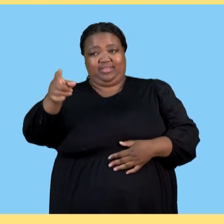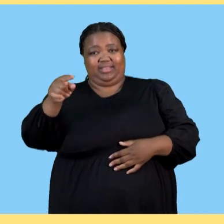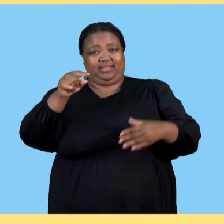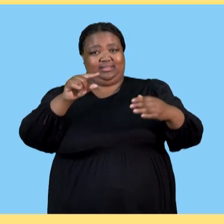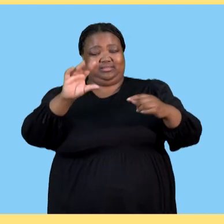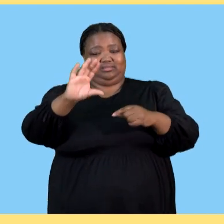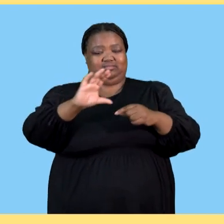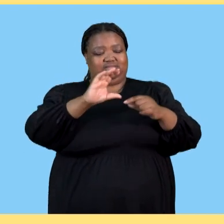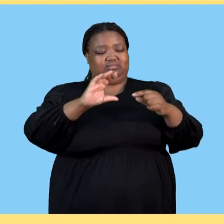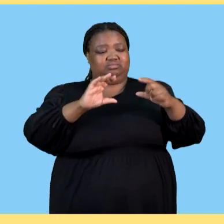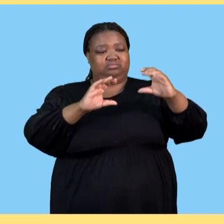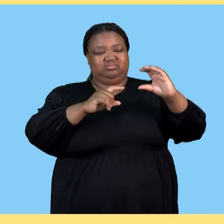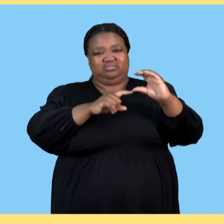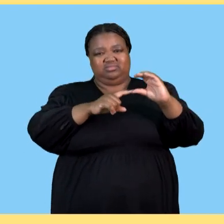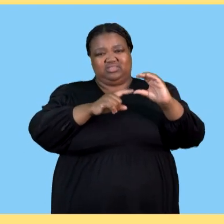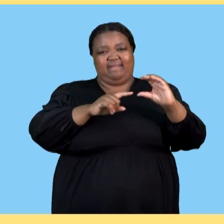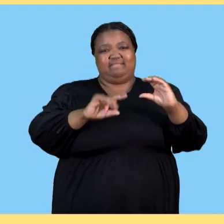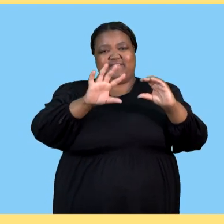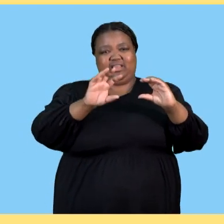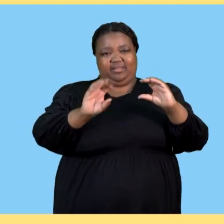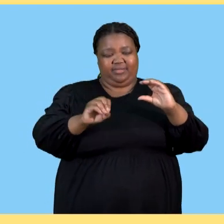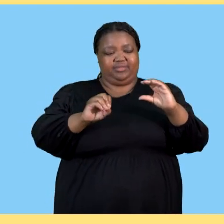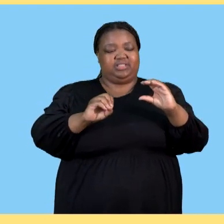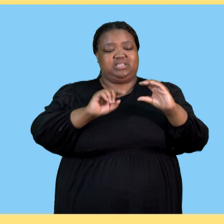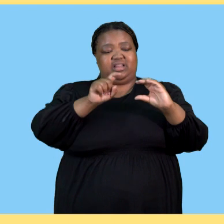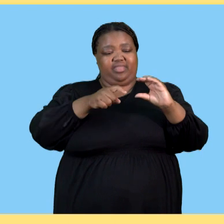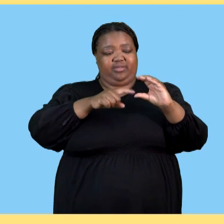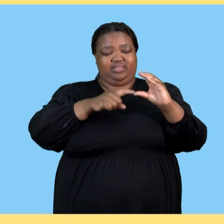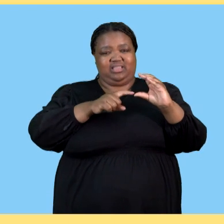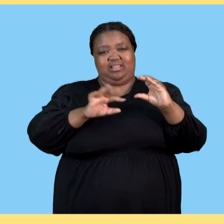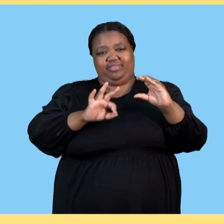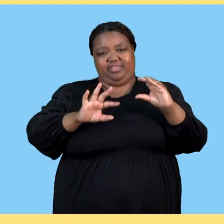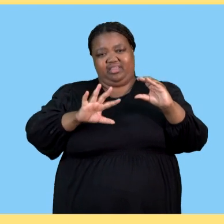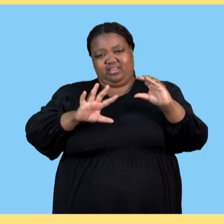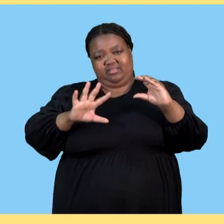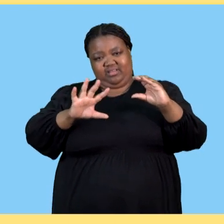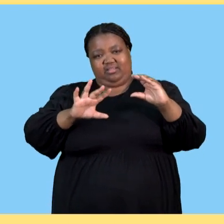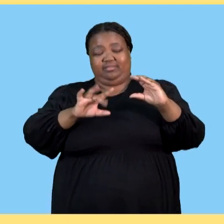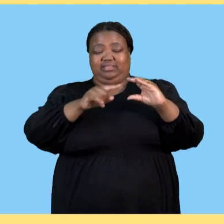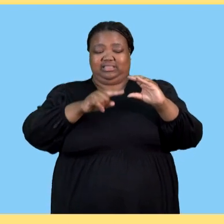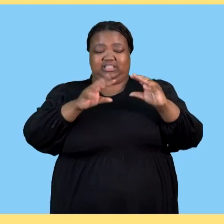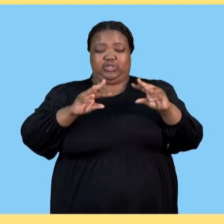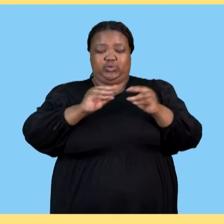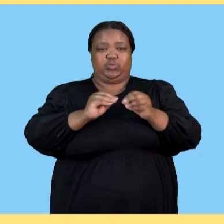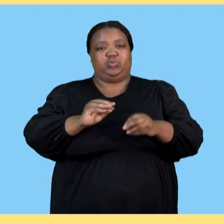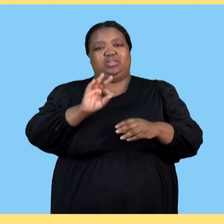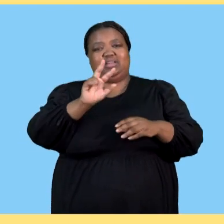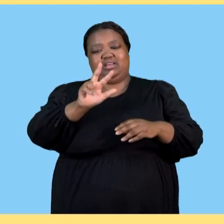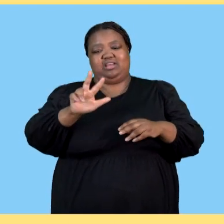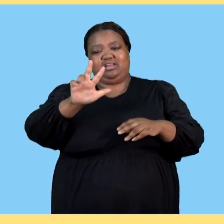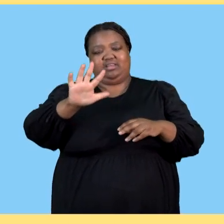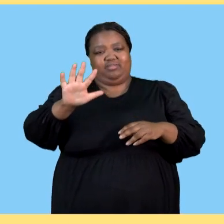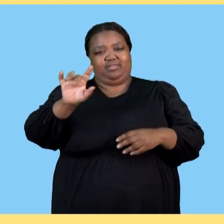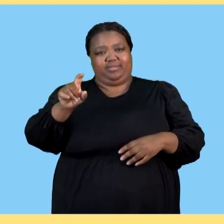Because within that 85, there is first 50 and there is also 35. That is